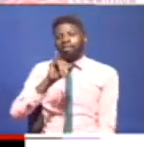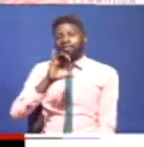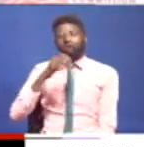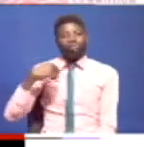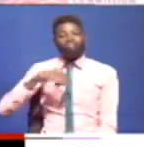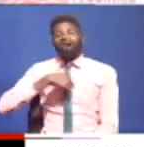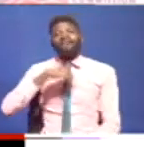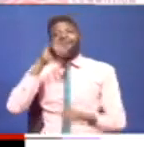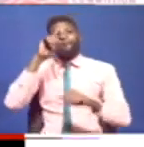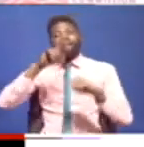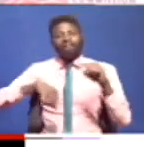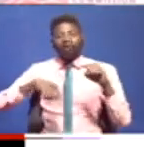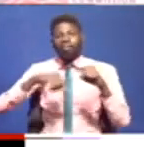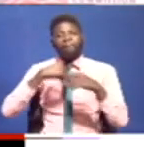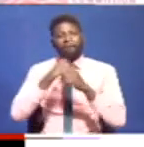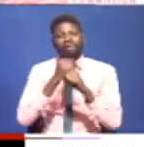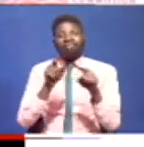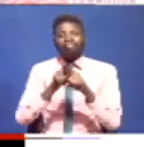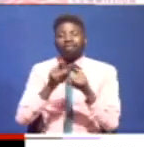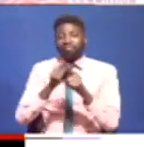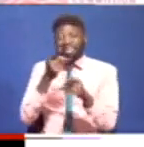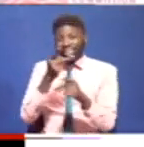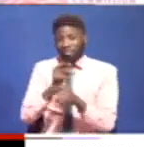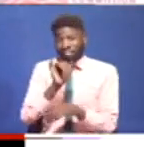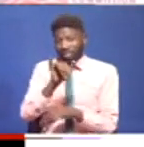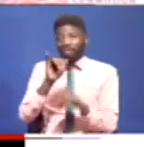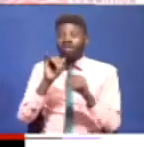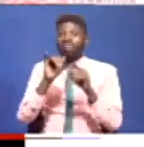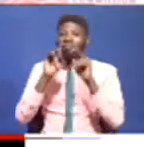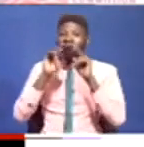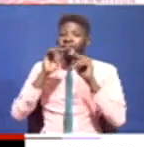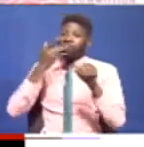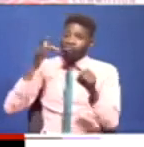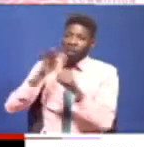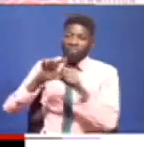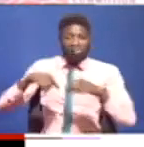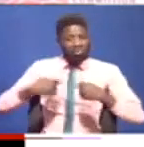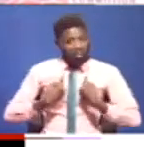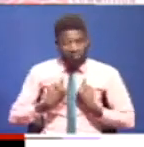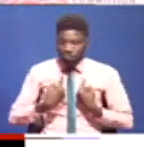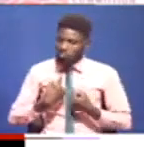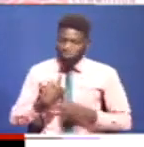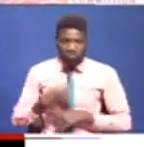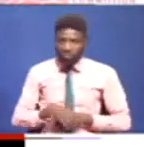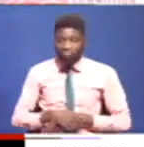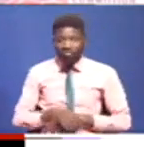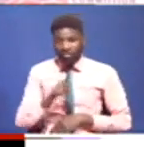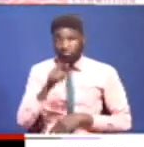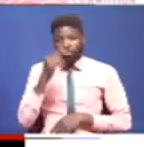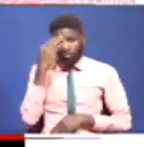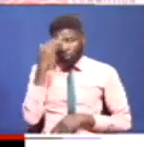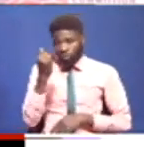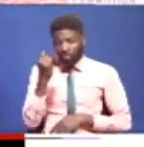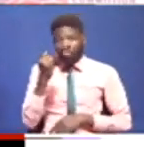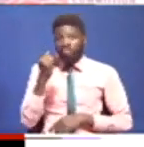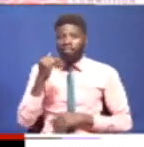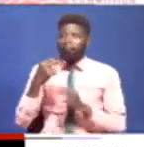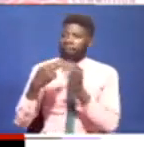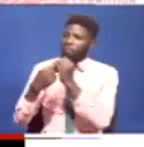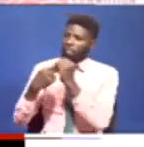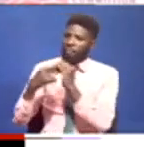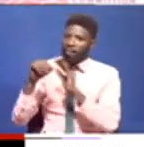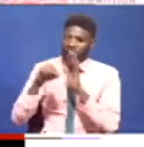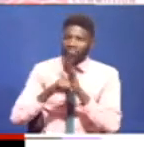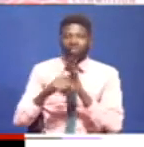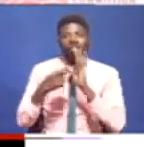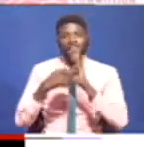make and keep this promise by ourselves, which is why partnerships such as